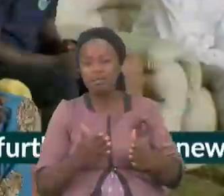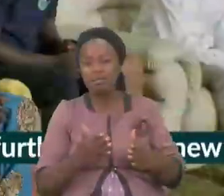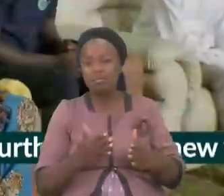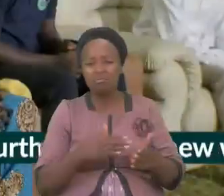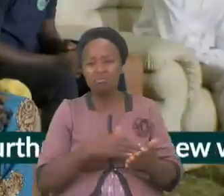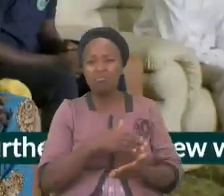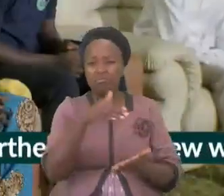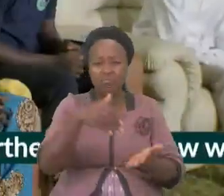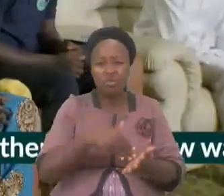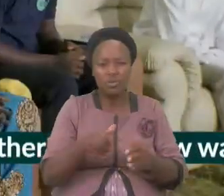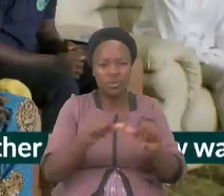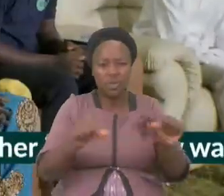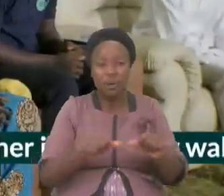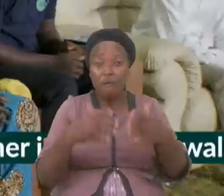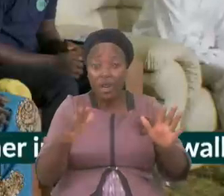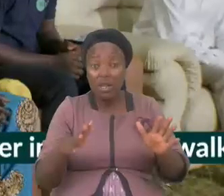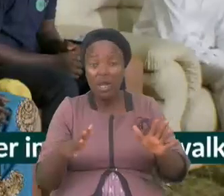there.